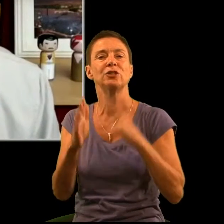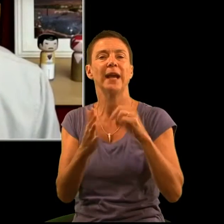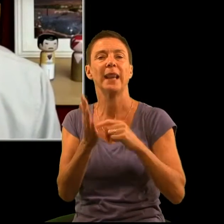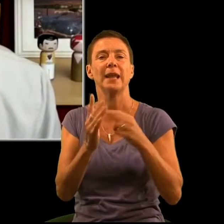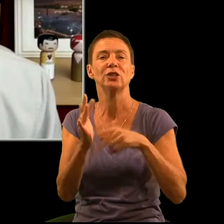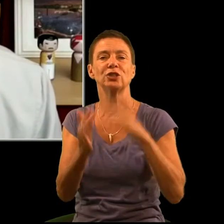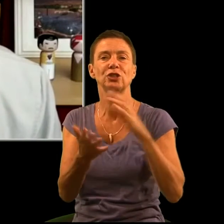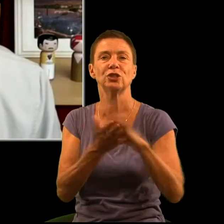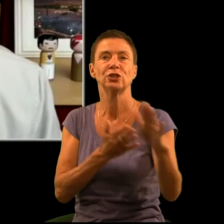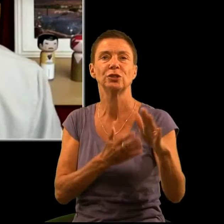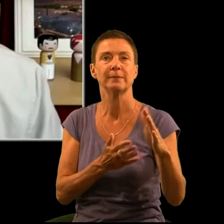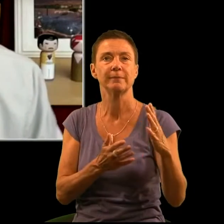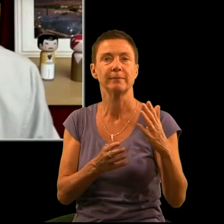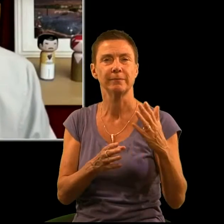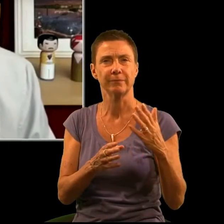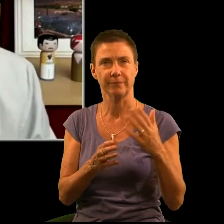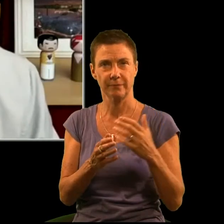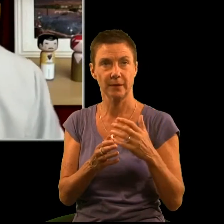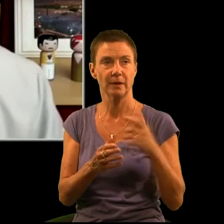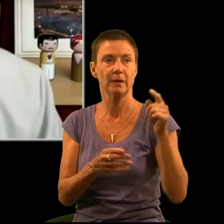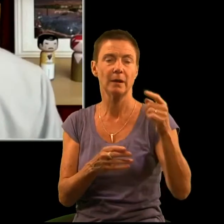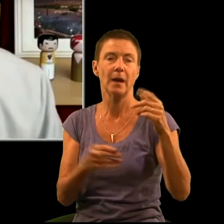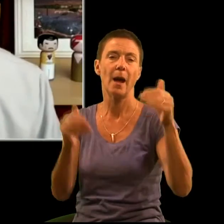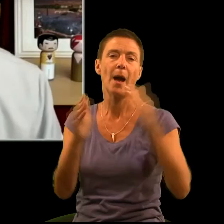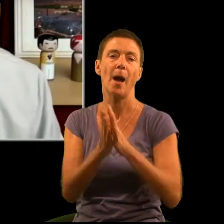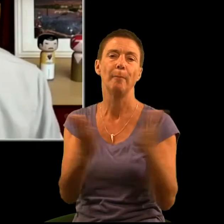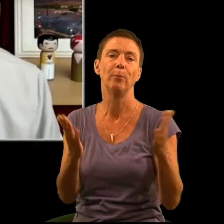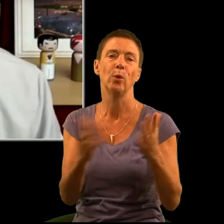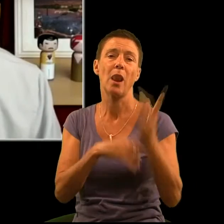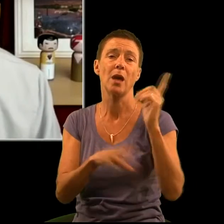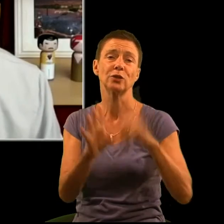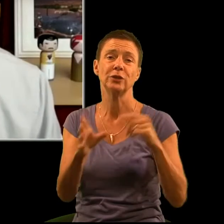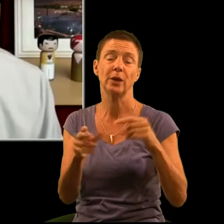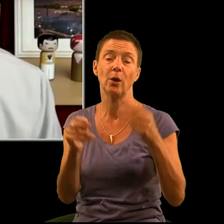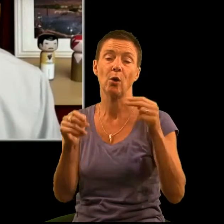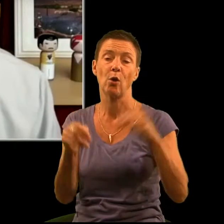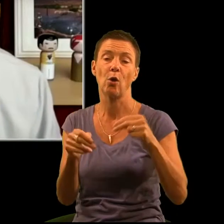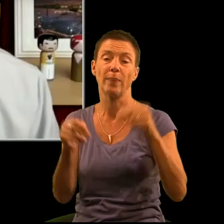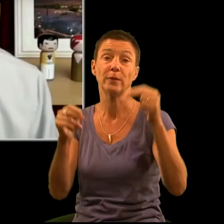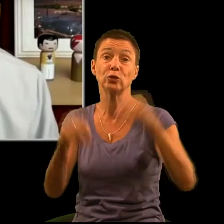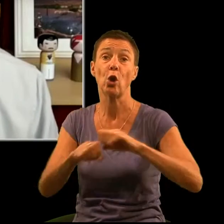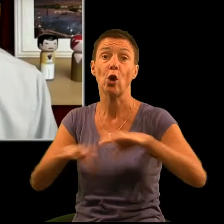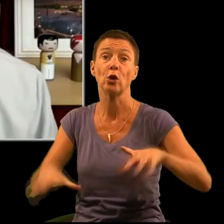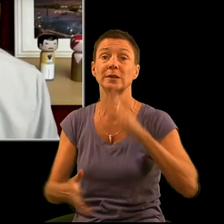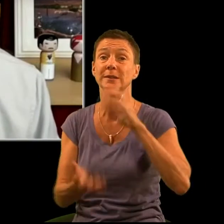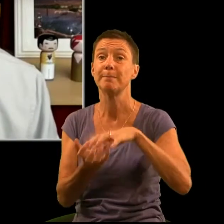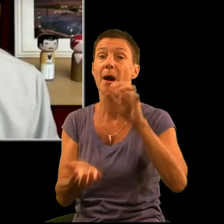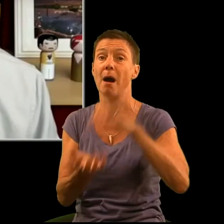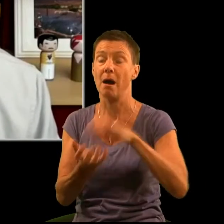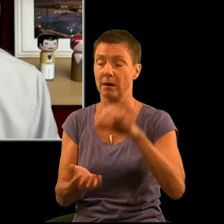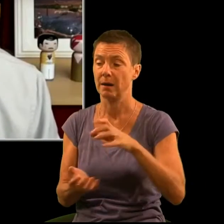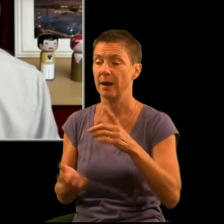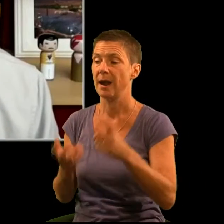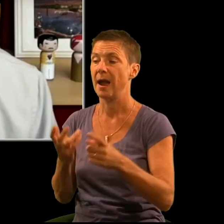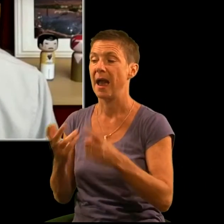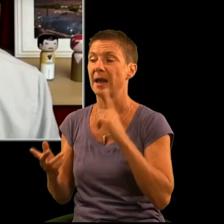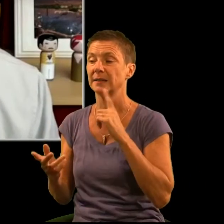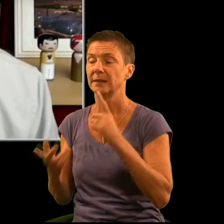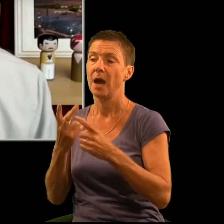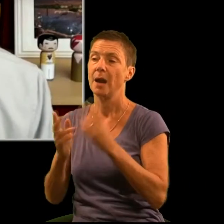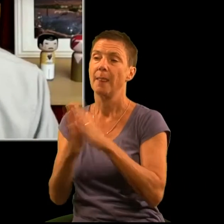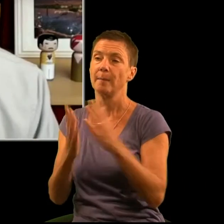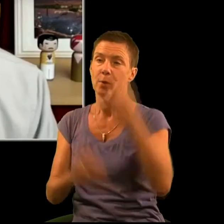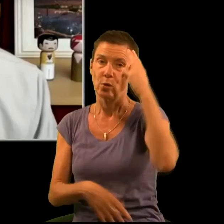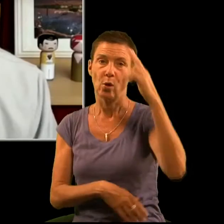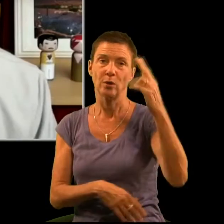called The Dog Who Lost His Bark, which did really well last year. And I worked with Oliver Jeffers, and we did a book called Imaginary Fred,